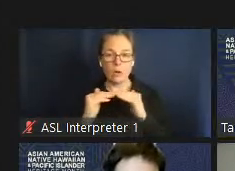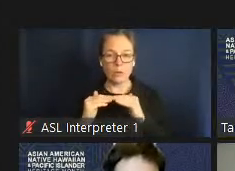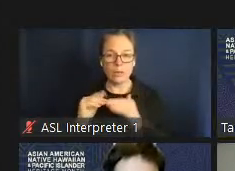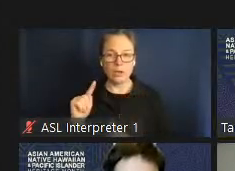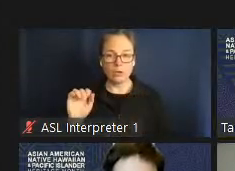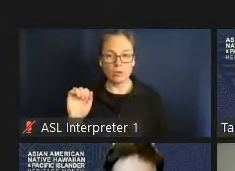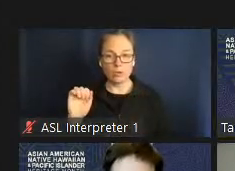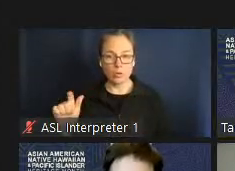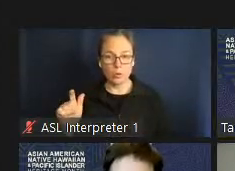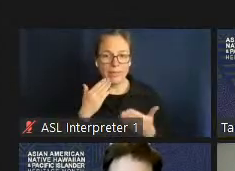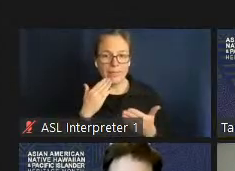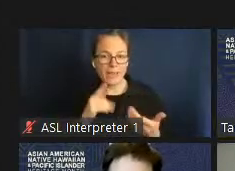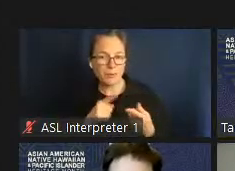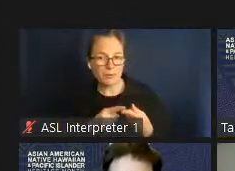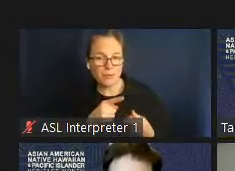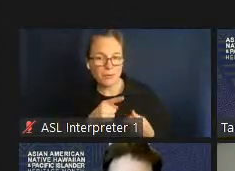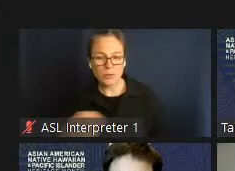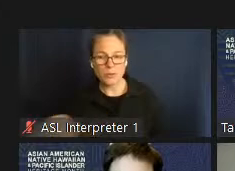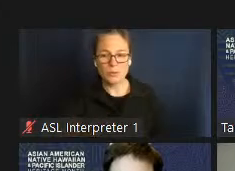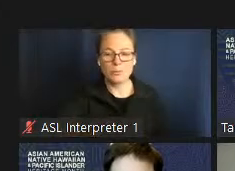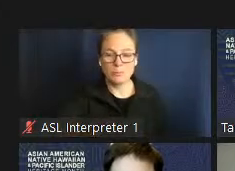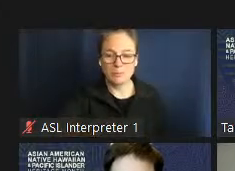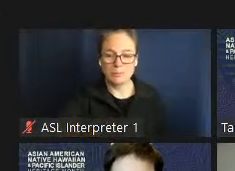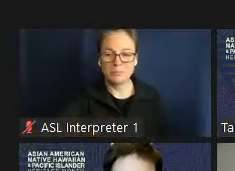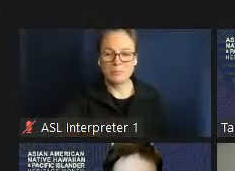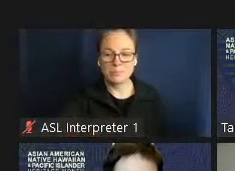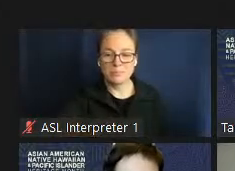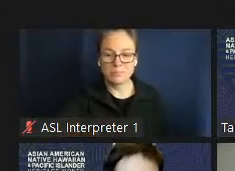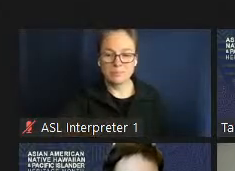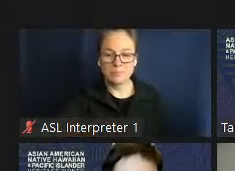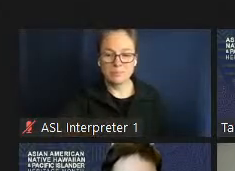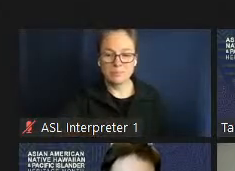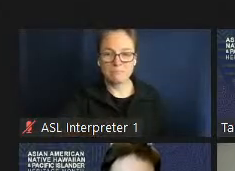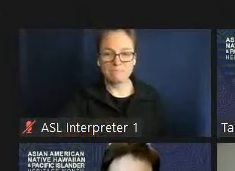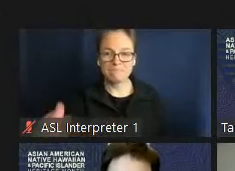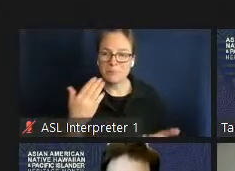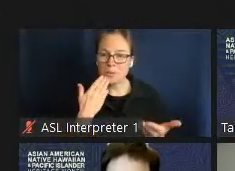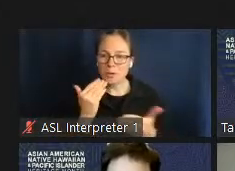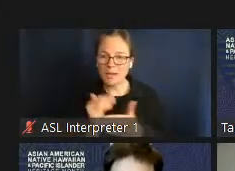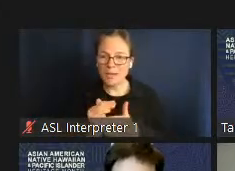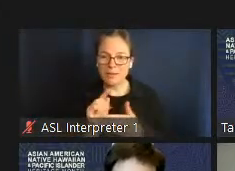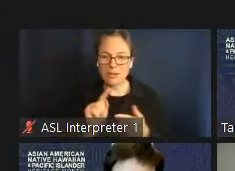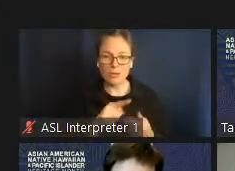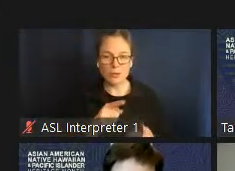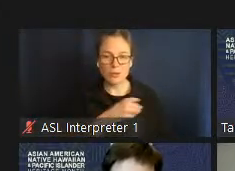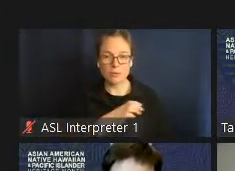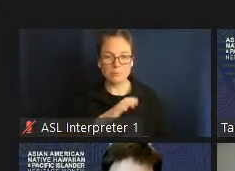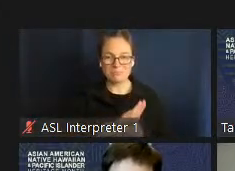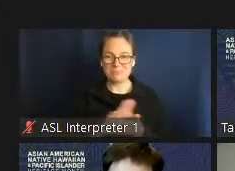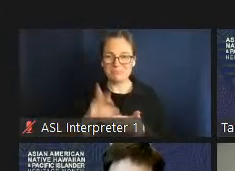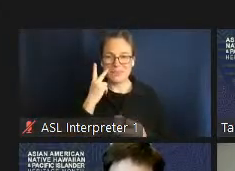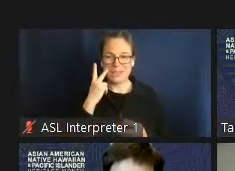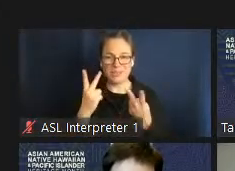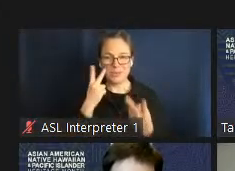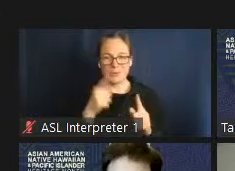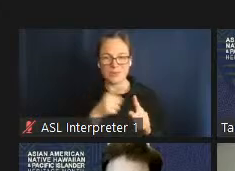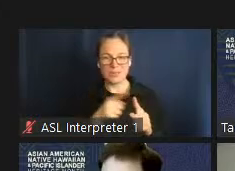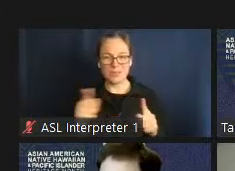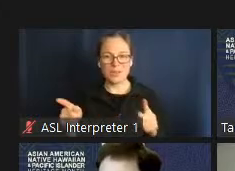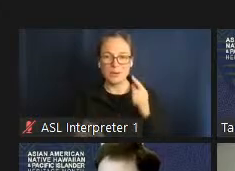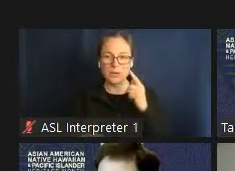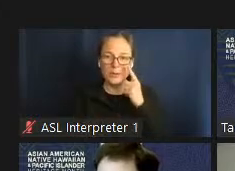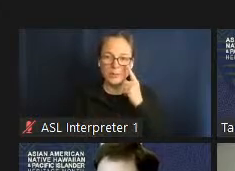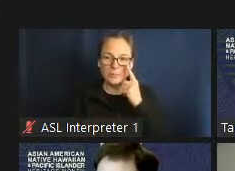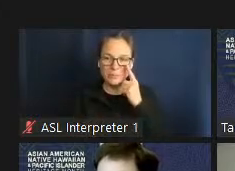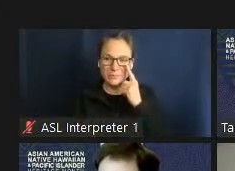Thank you, Ms. Angie, and good evening, Budget Committee. It's nice to see you, and I just want to start by appreciating